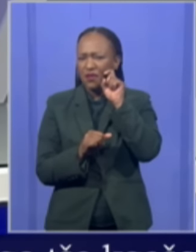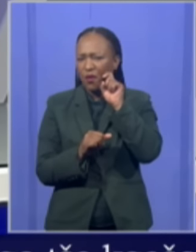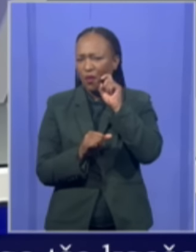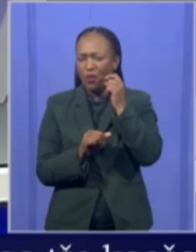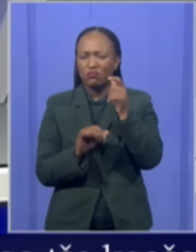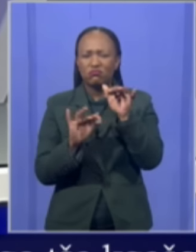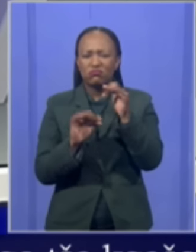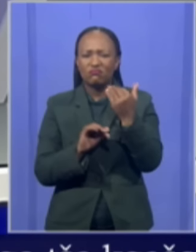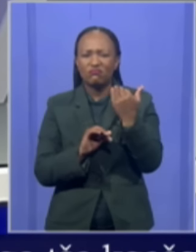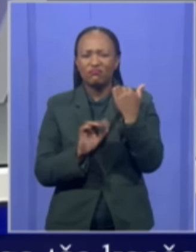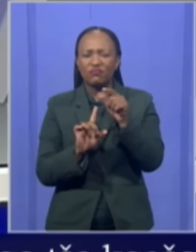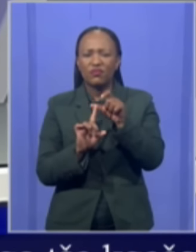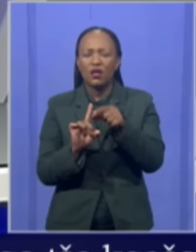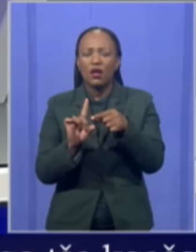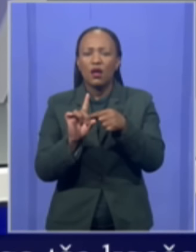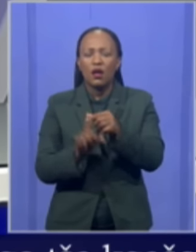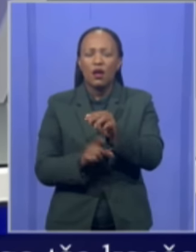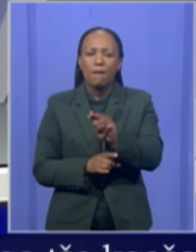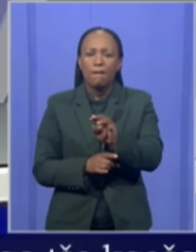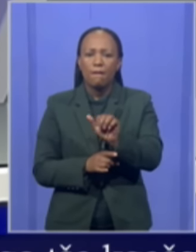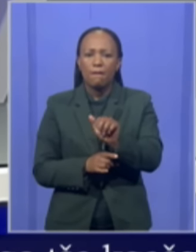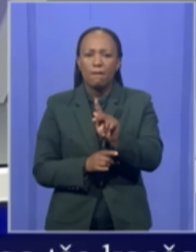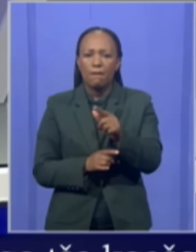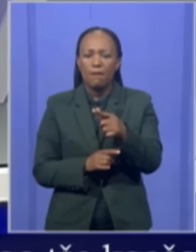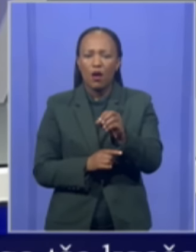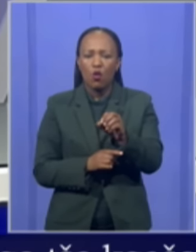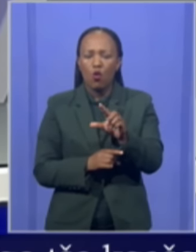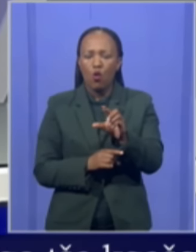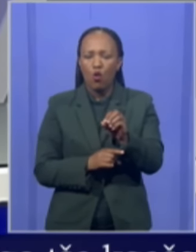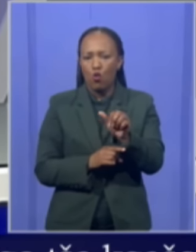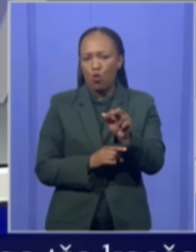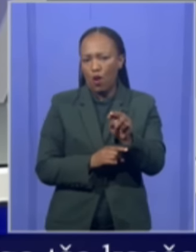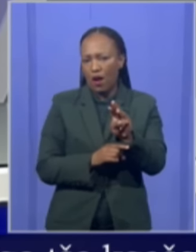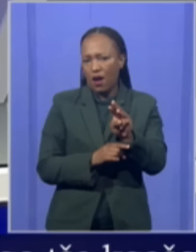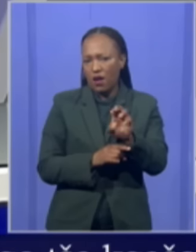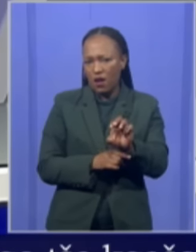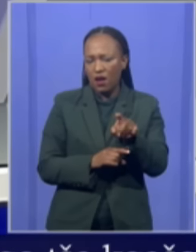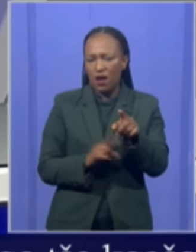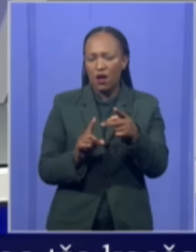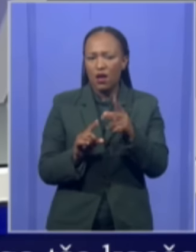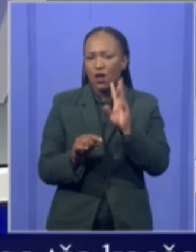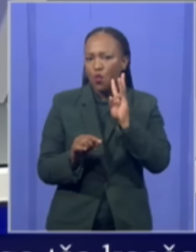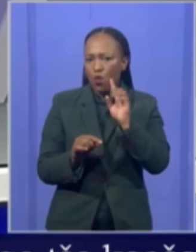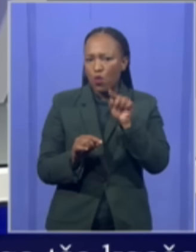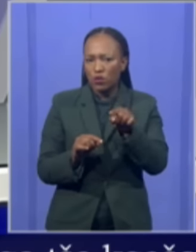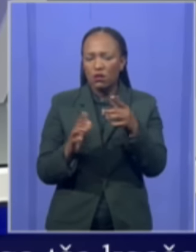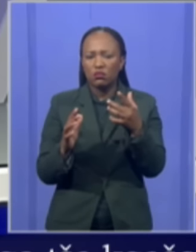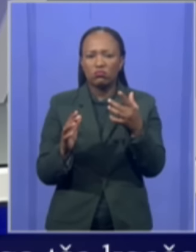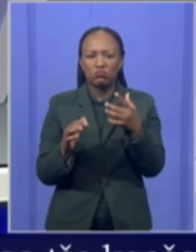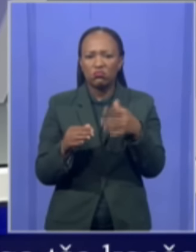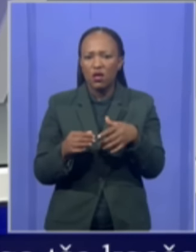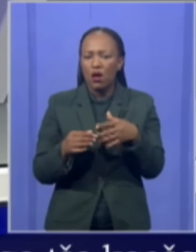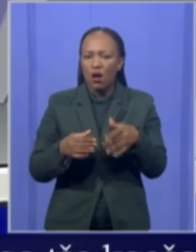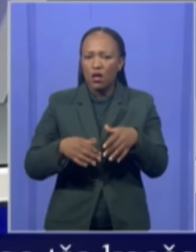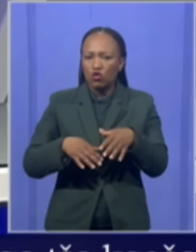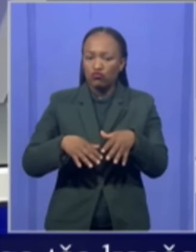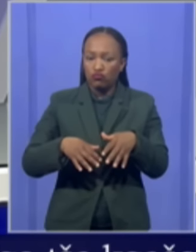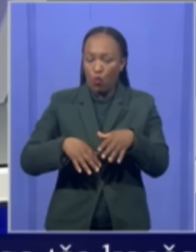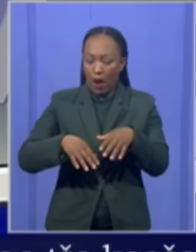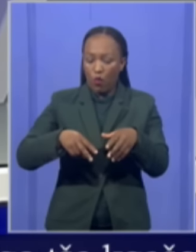Magolwane e a bega taba tša metsi fula wa tsena le ka mogare ga metsi a phutha marogo a go bontšha gore